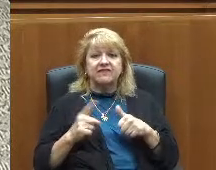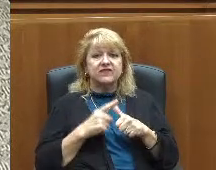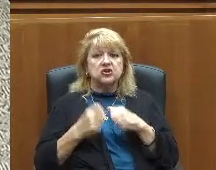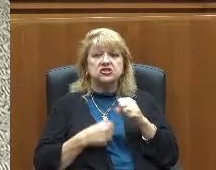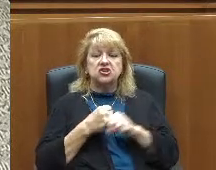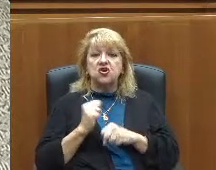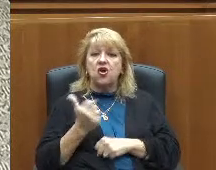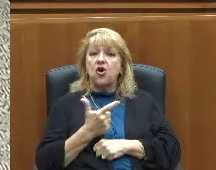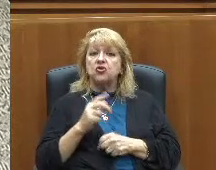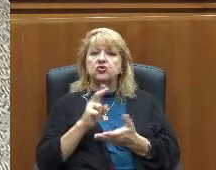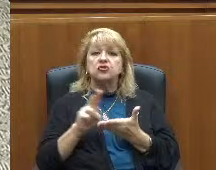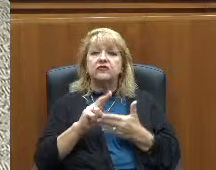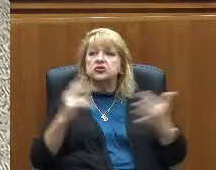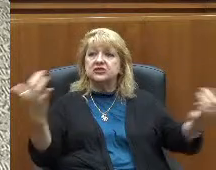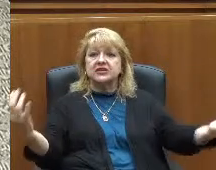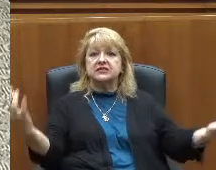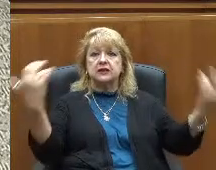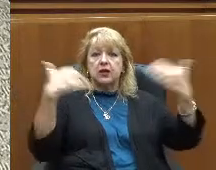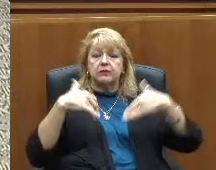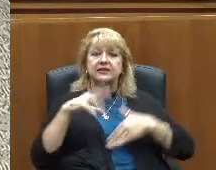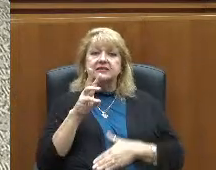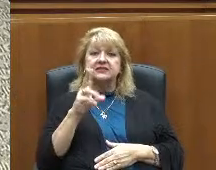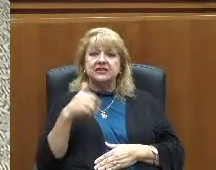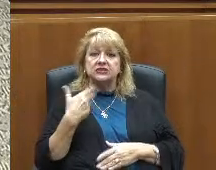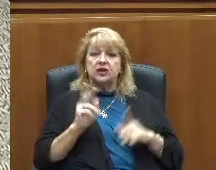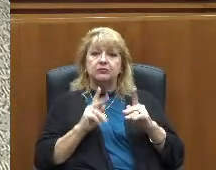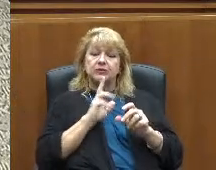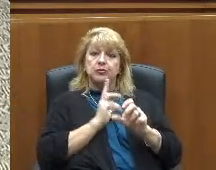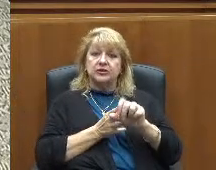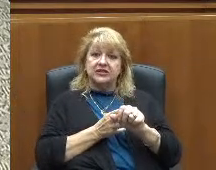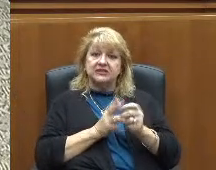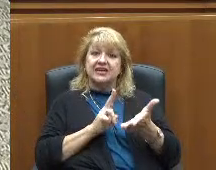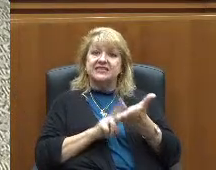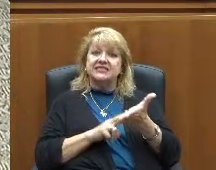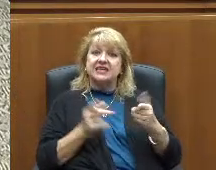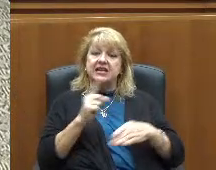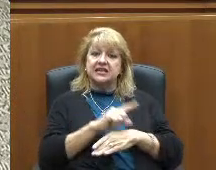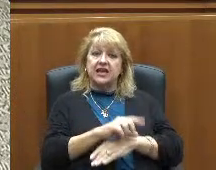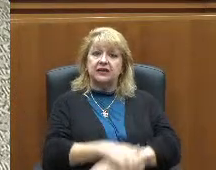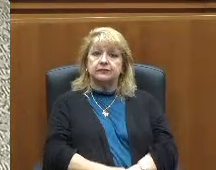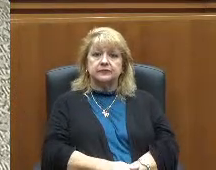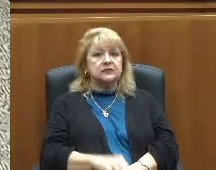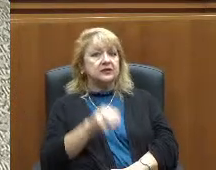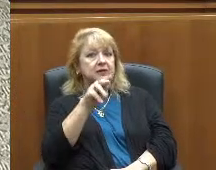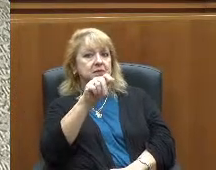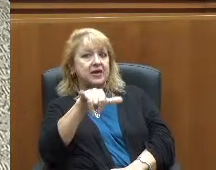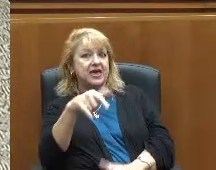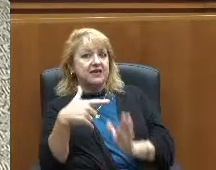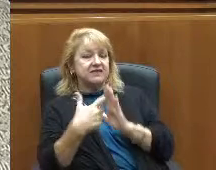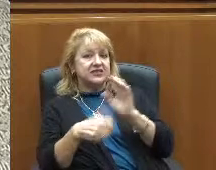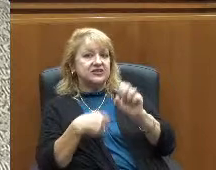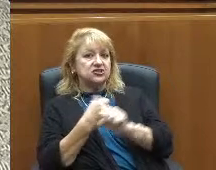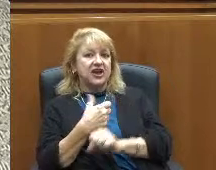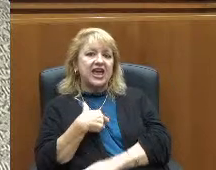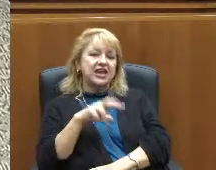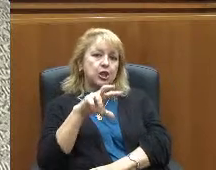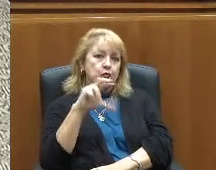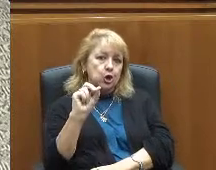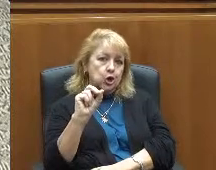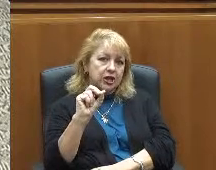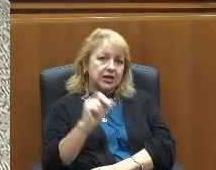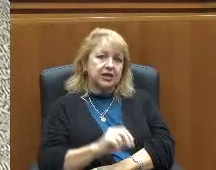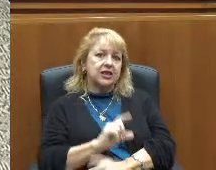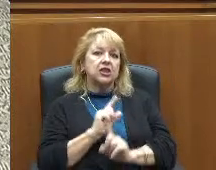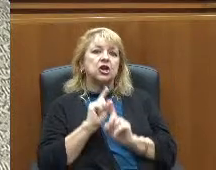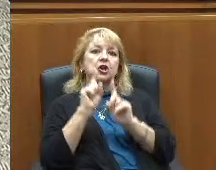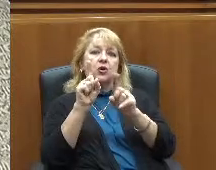all of our universities come, and we had 6 young people participate. In May of this year, we had 30